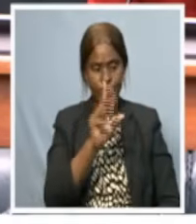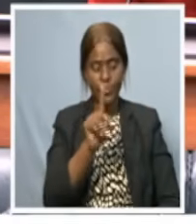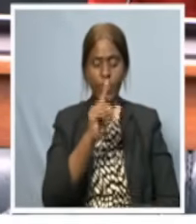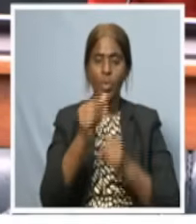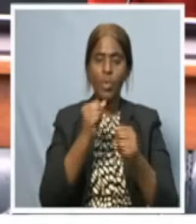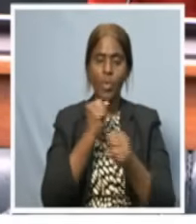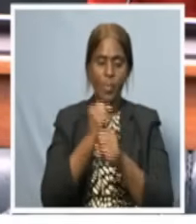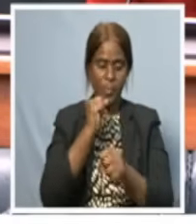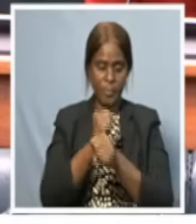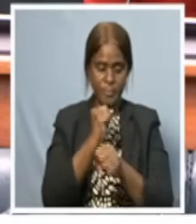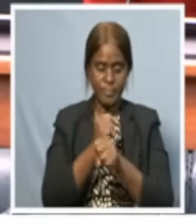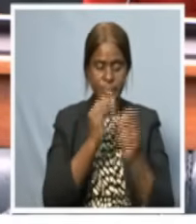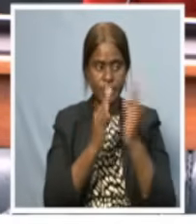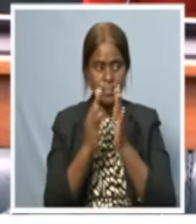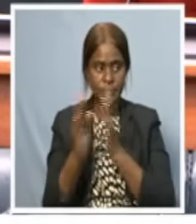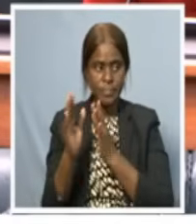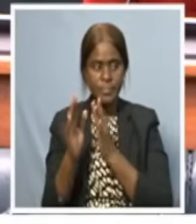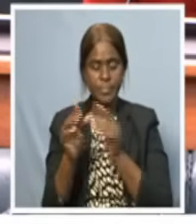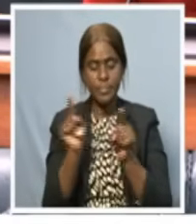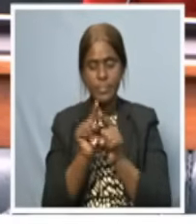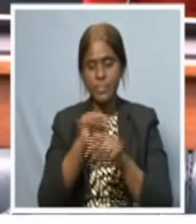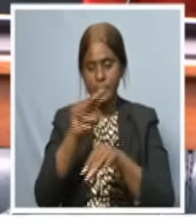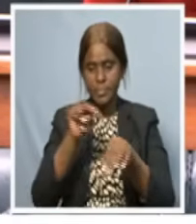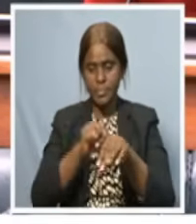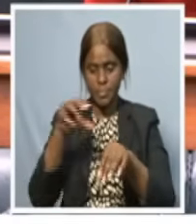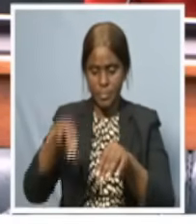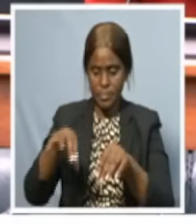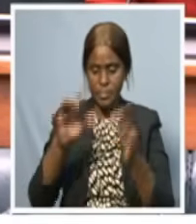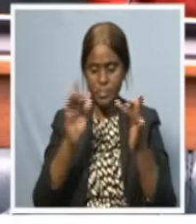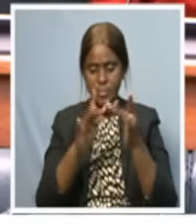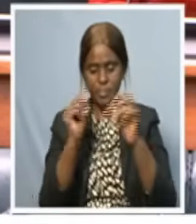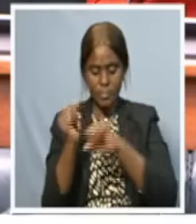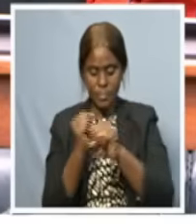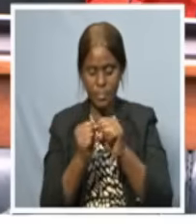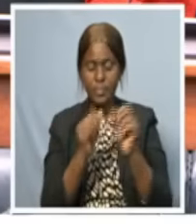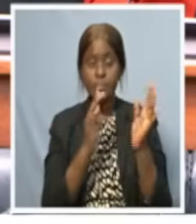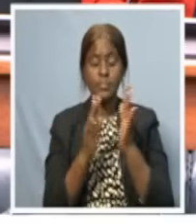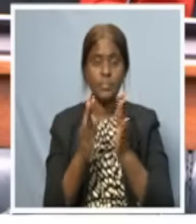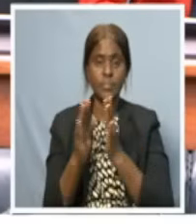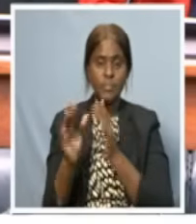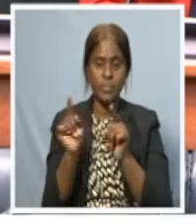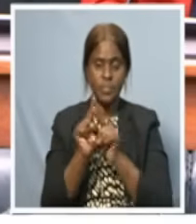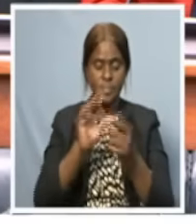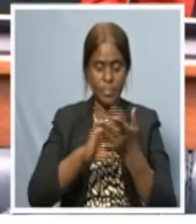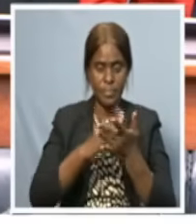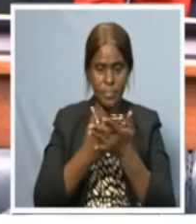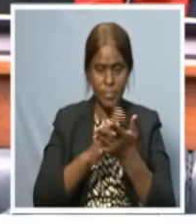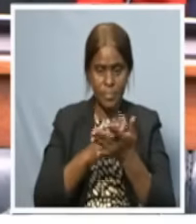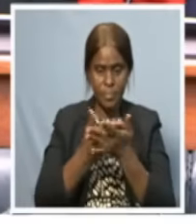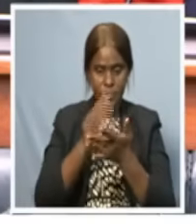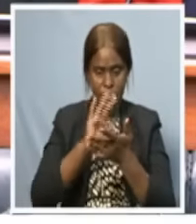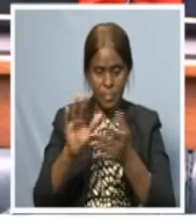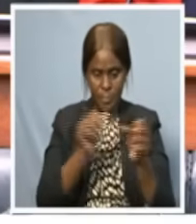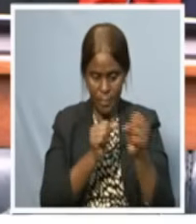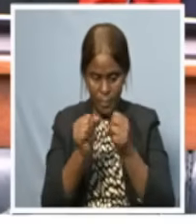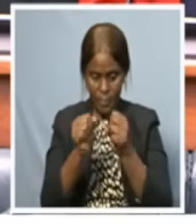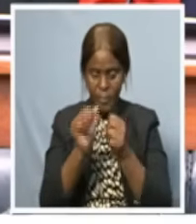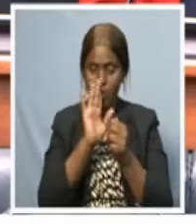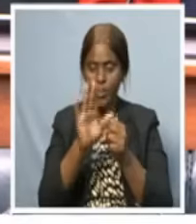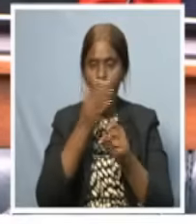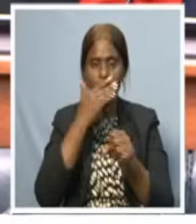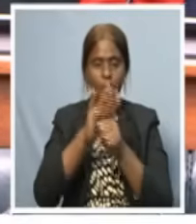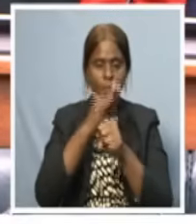2026 annual work plan of the National Child Online Protection Strategy translates the